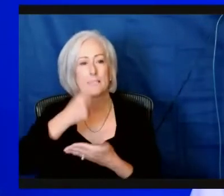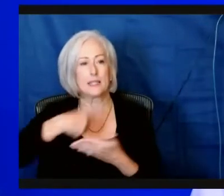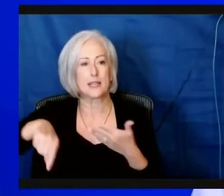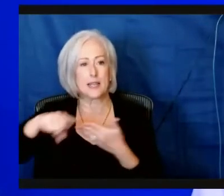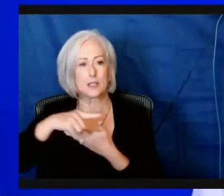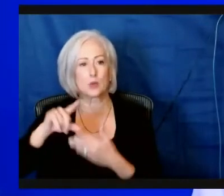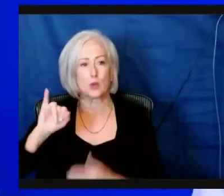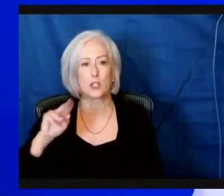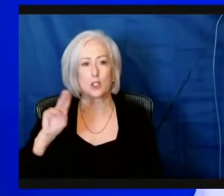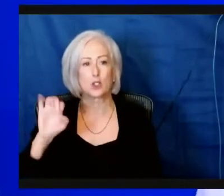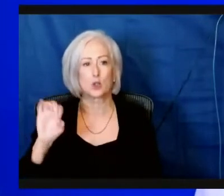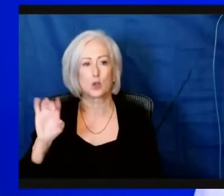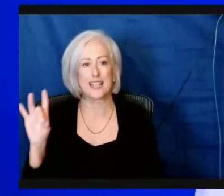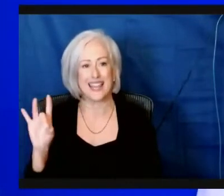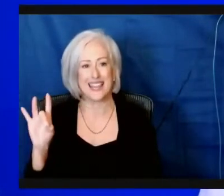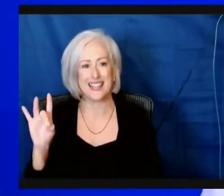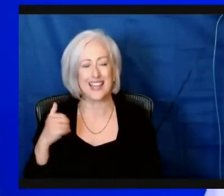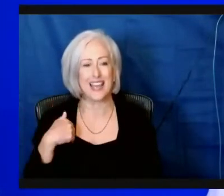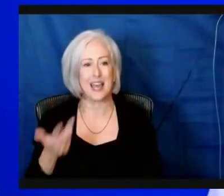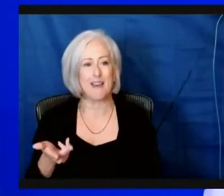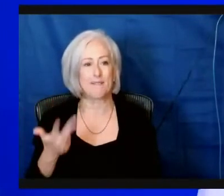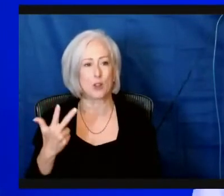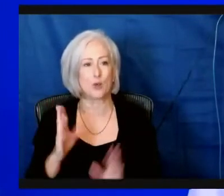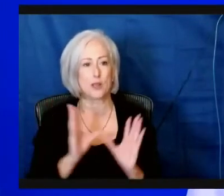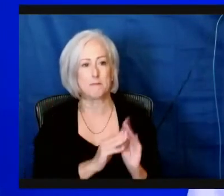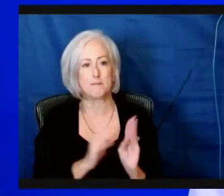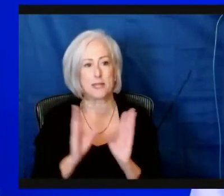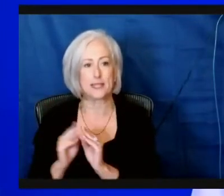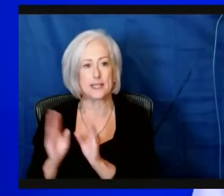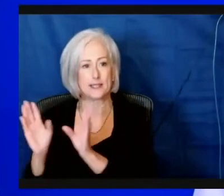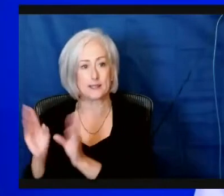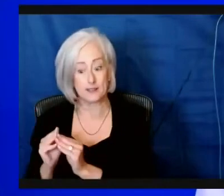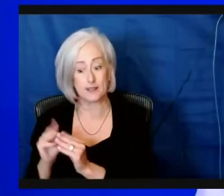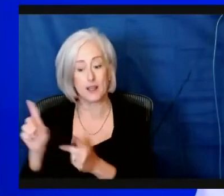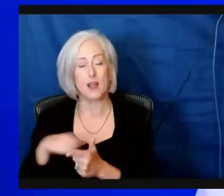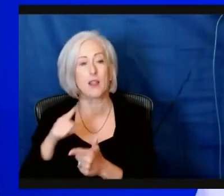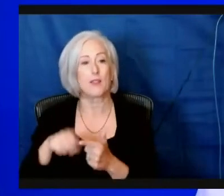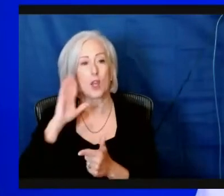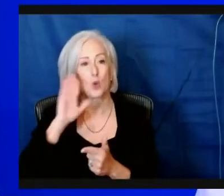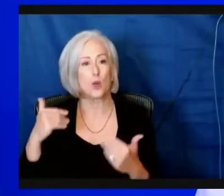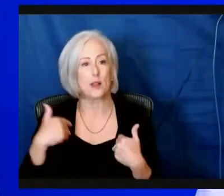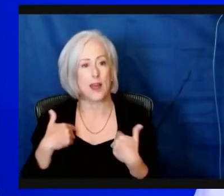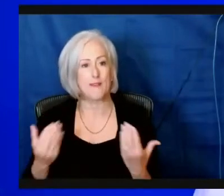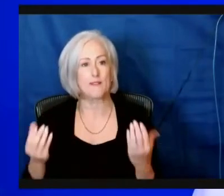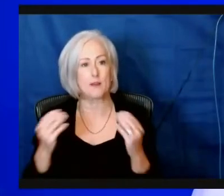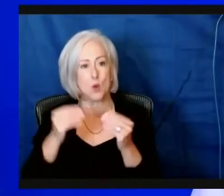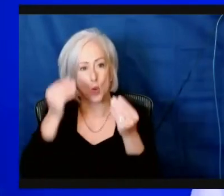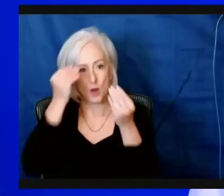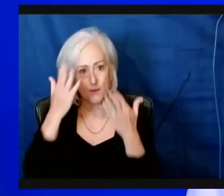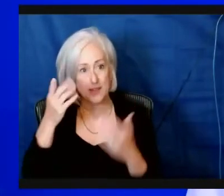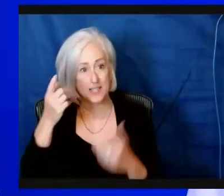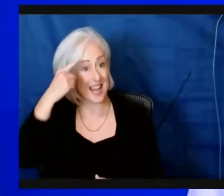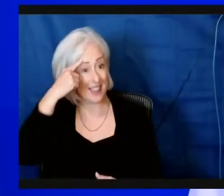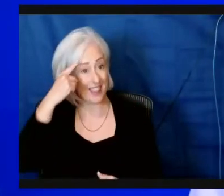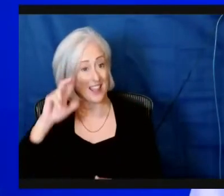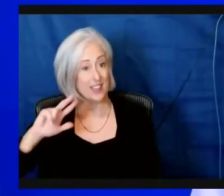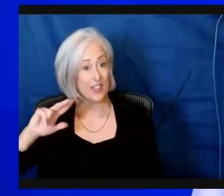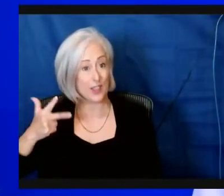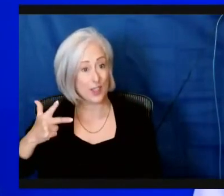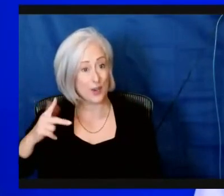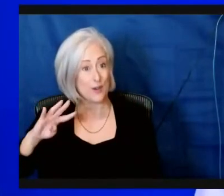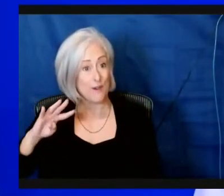in fairly quick succession, so we should have more information. I think we were still believing that 3rd or 4th week of